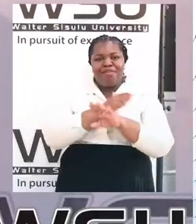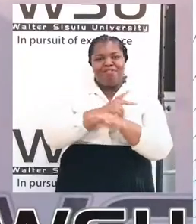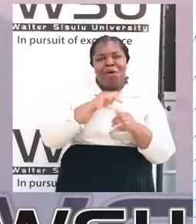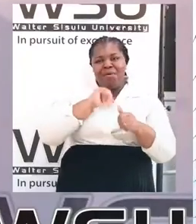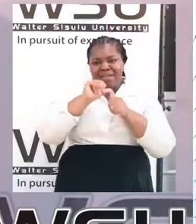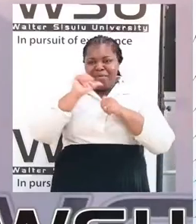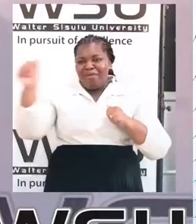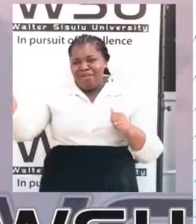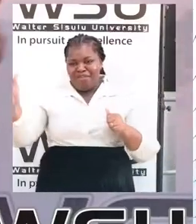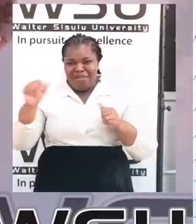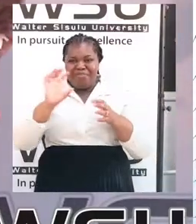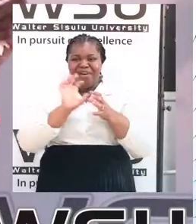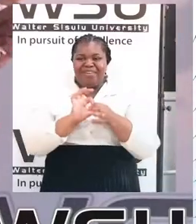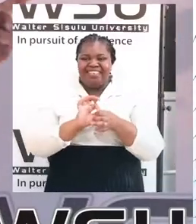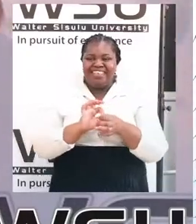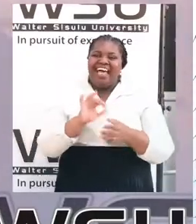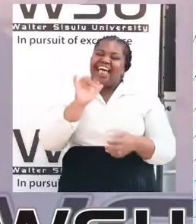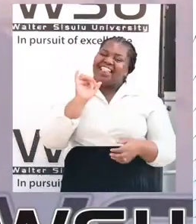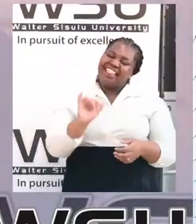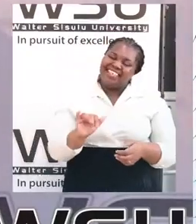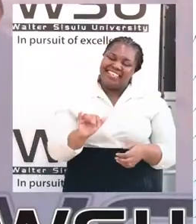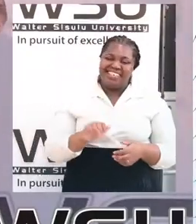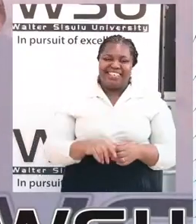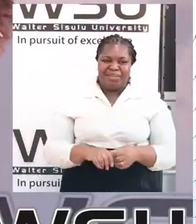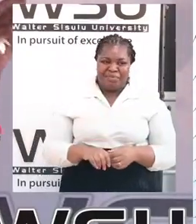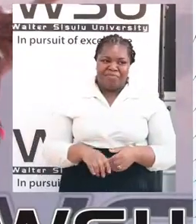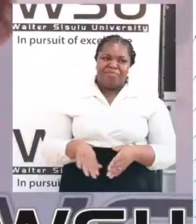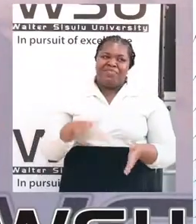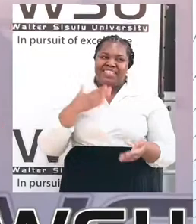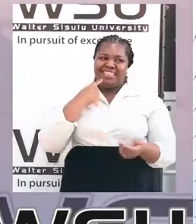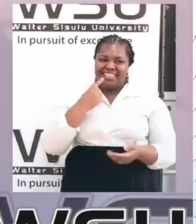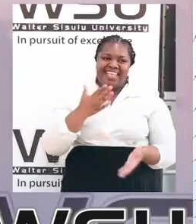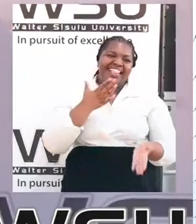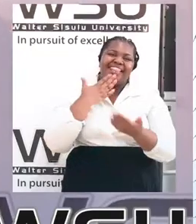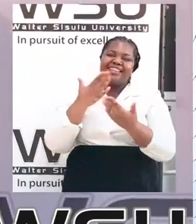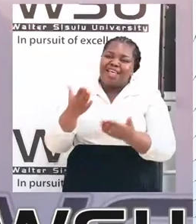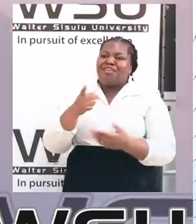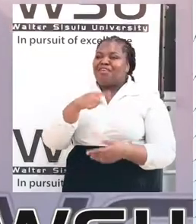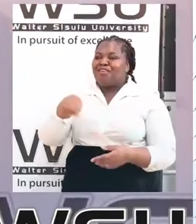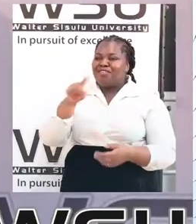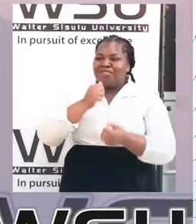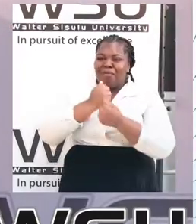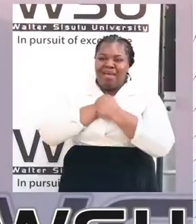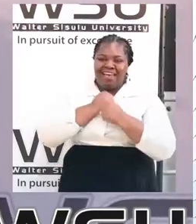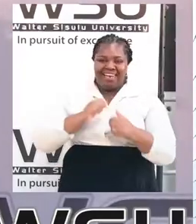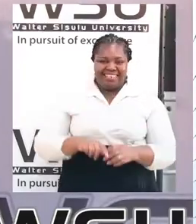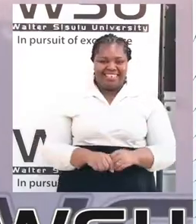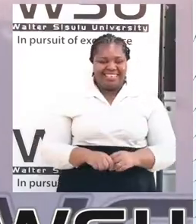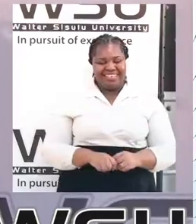from our homes. On that, we are saying thank you to our parents.